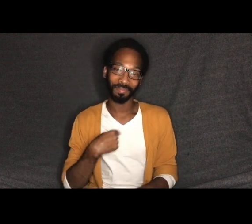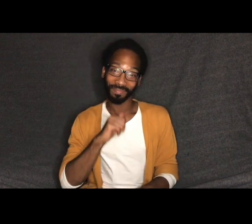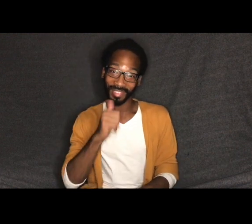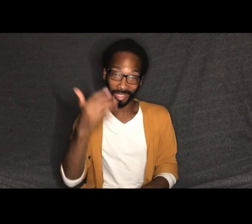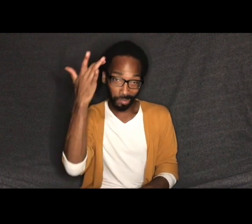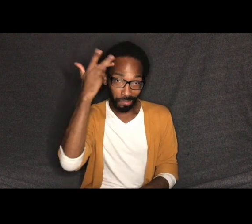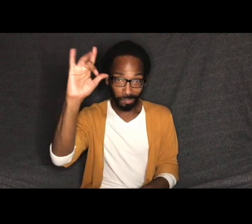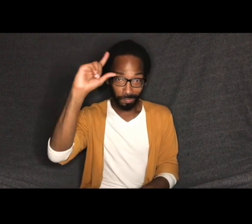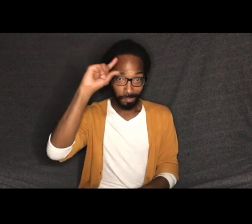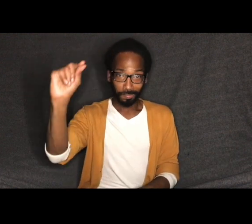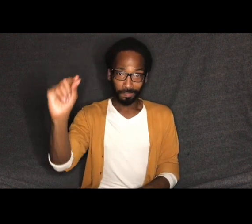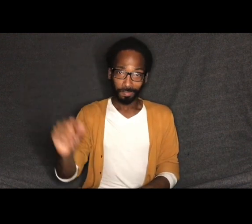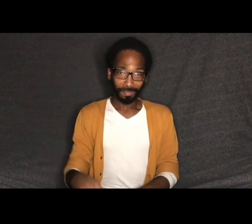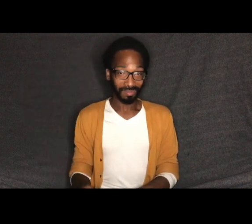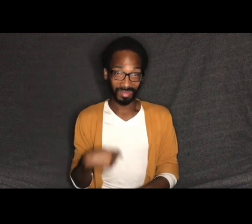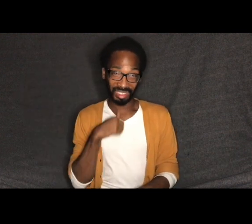I'm not the brightest.